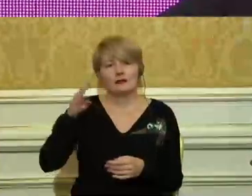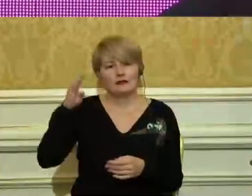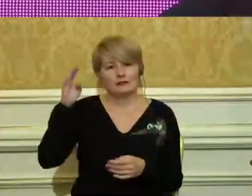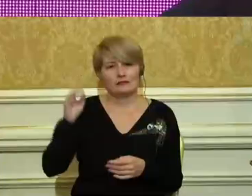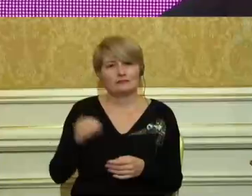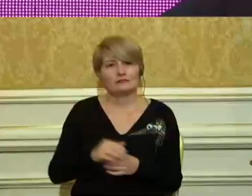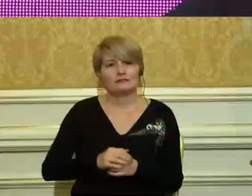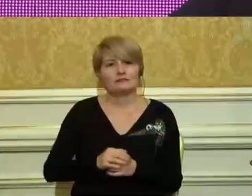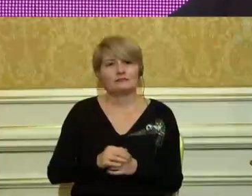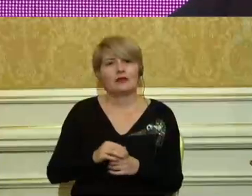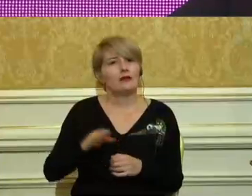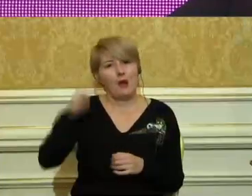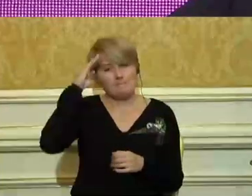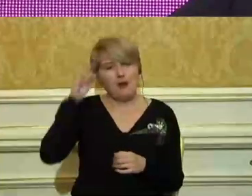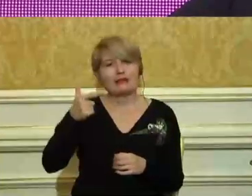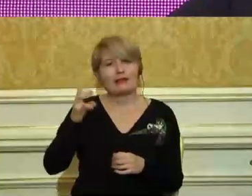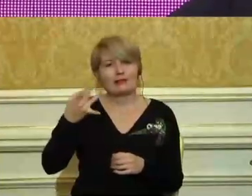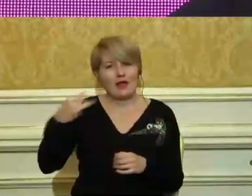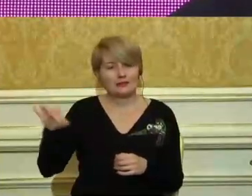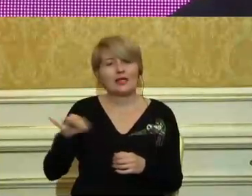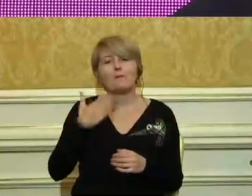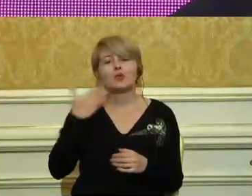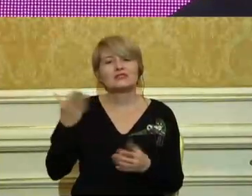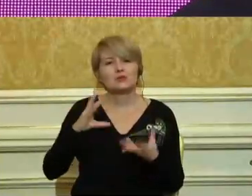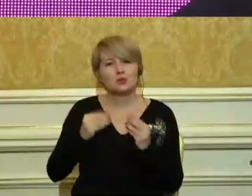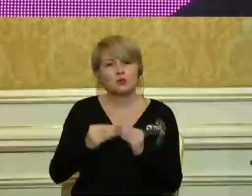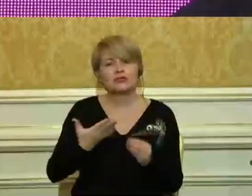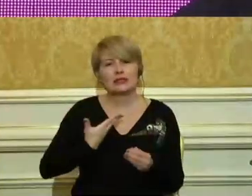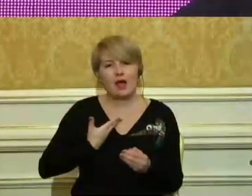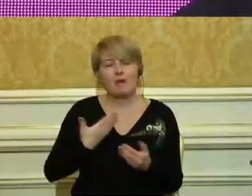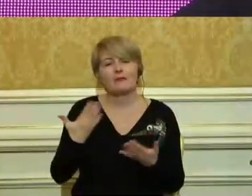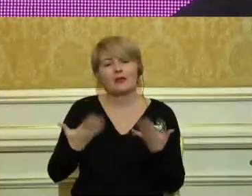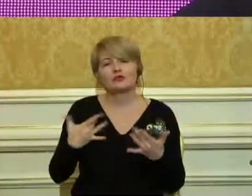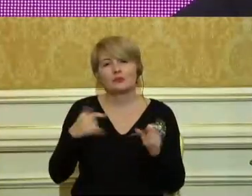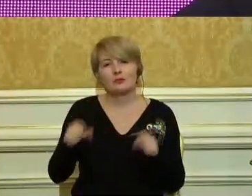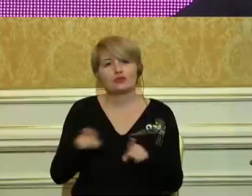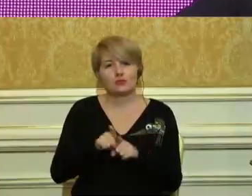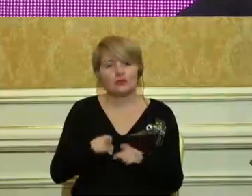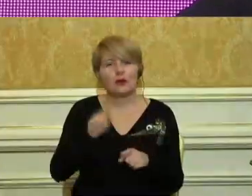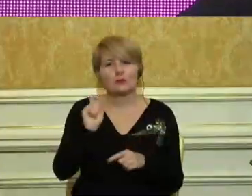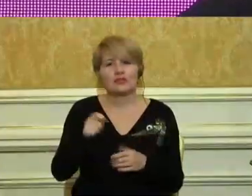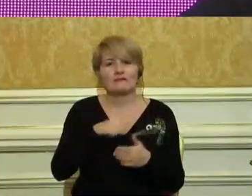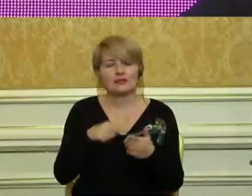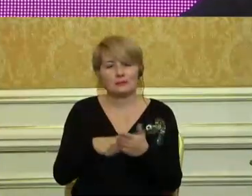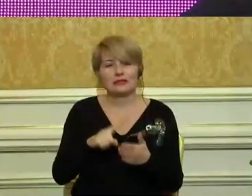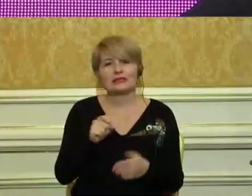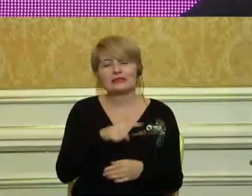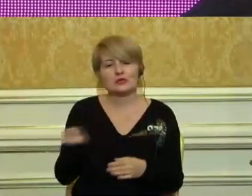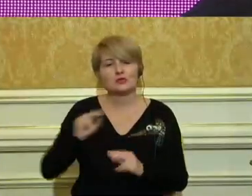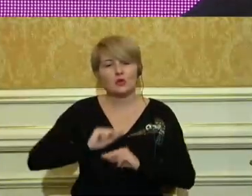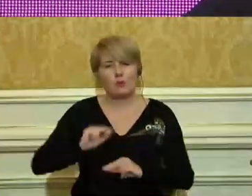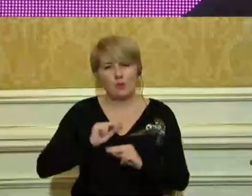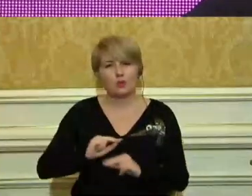Minister of Ukraine, Minister of Regional Development, Construction, Housing, and Communal Service of Ukraine. So, could you report us, please, about